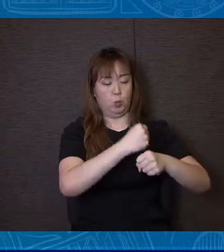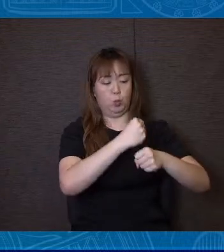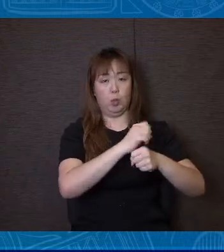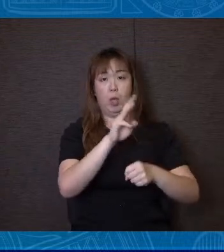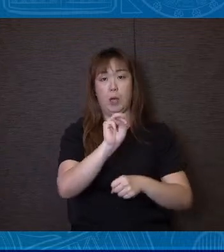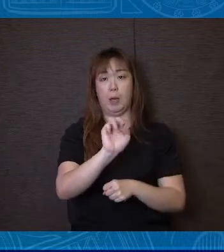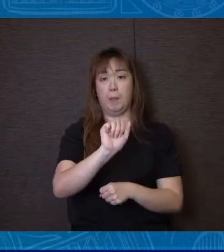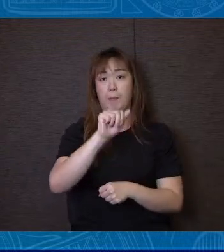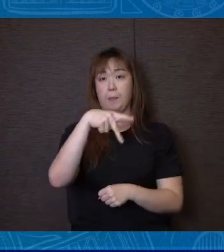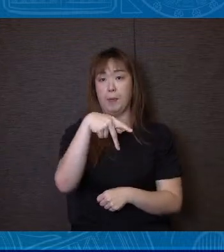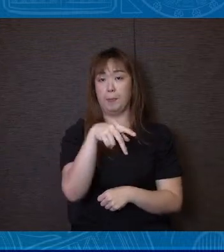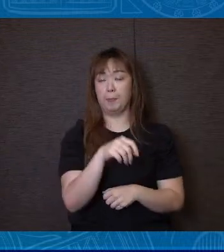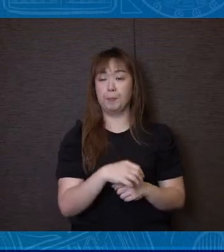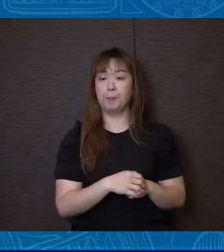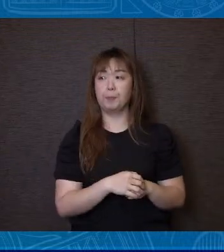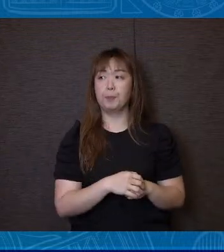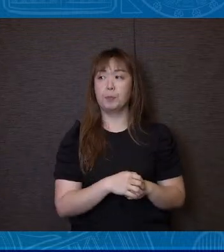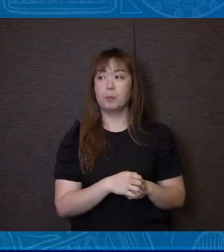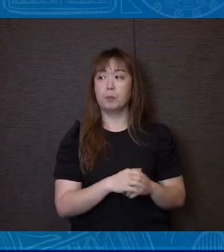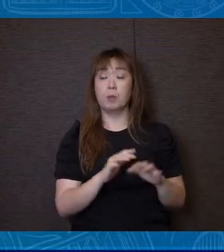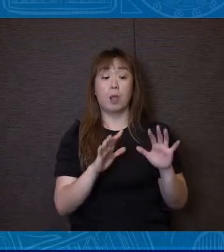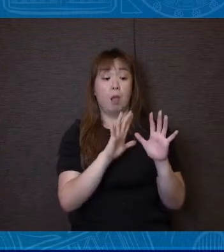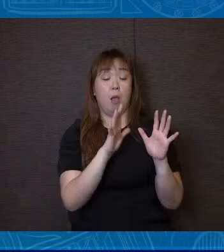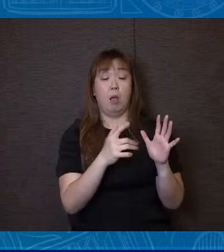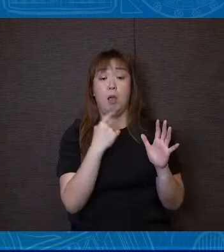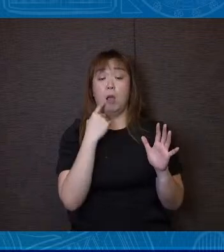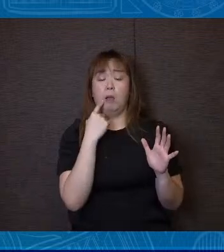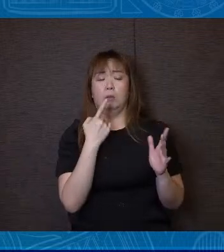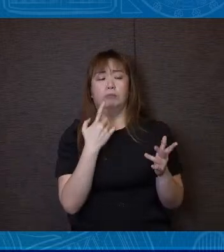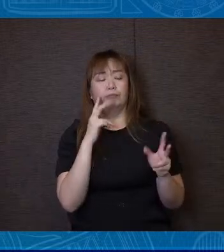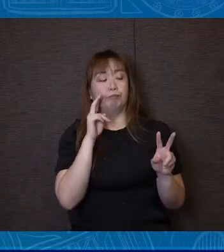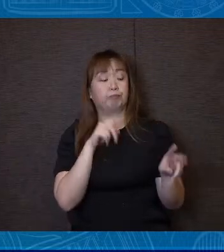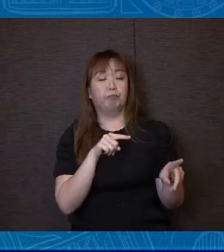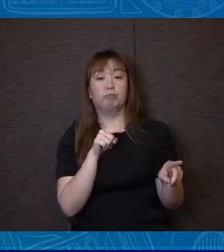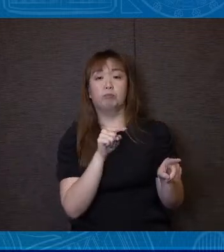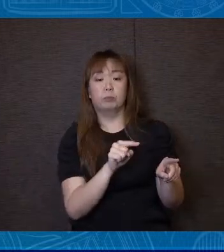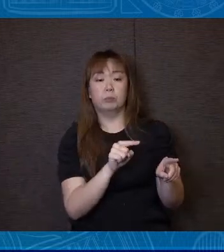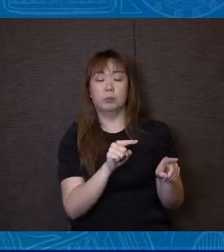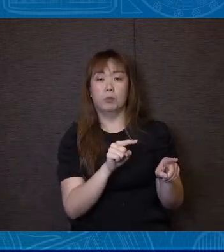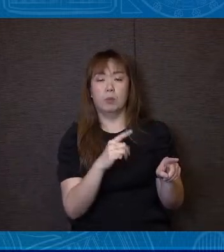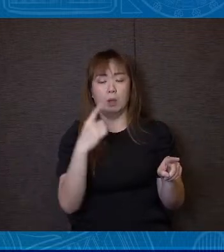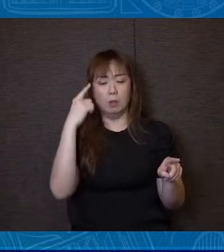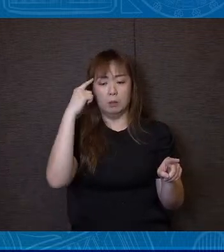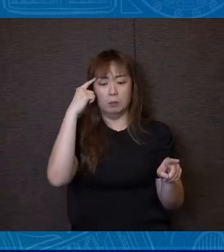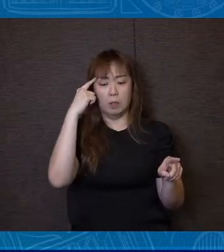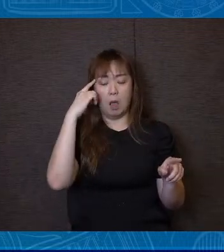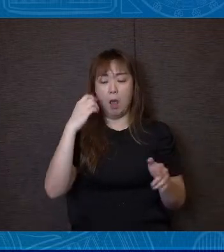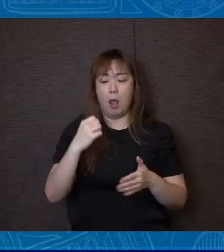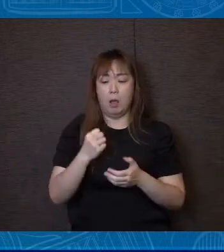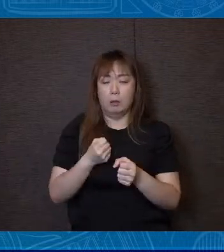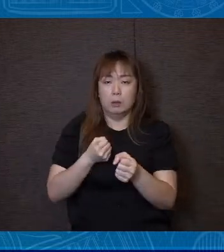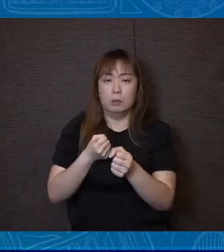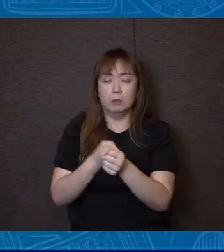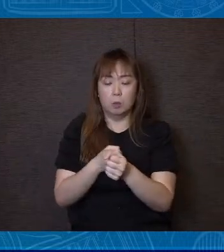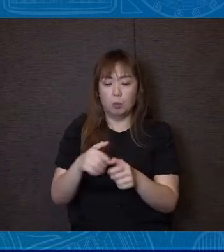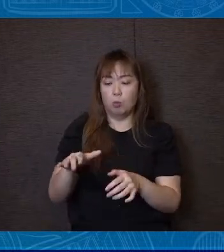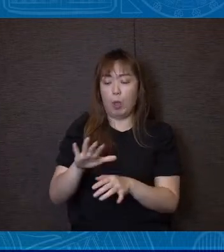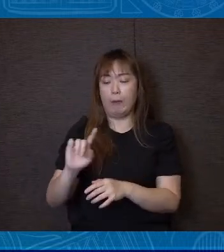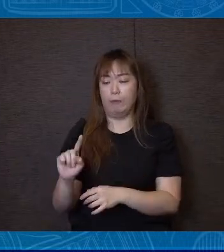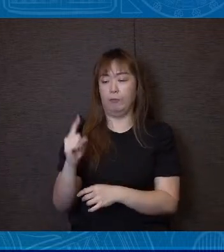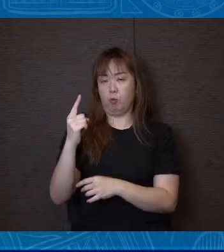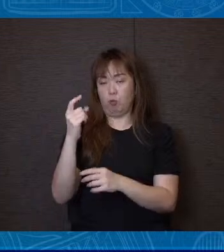had mentioned, they're an excellent tool when it comes to the response phase in terms of helping first responders understand where there isn't mobile